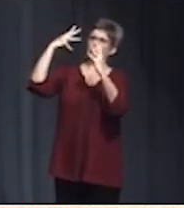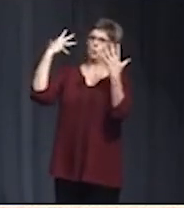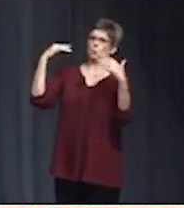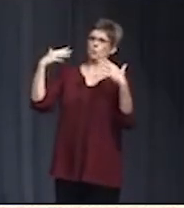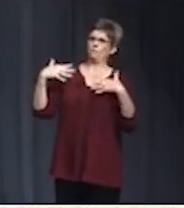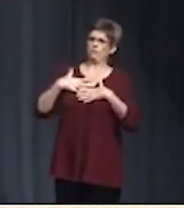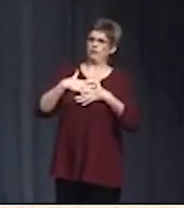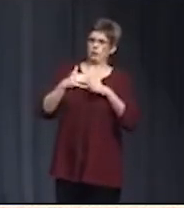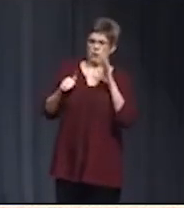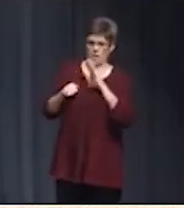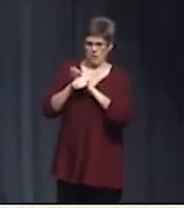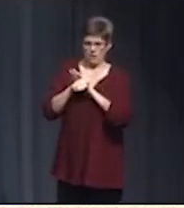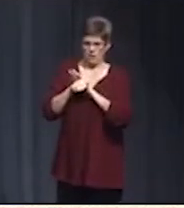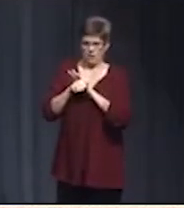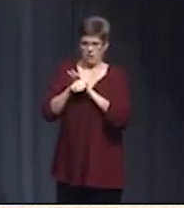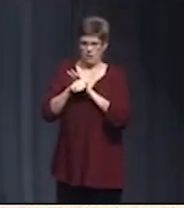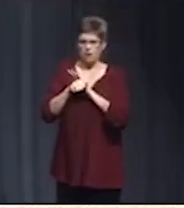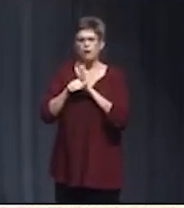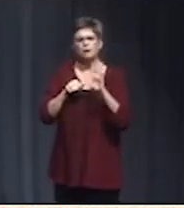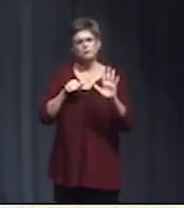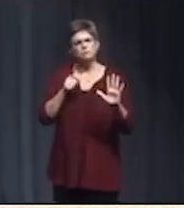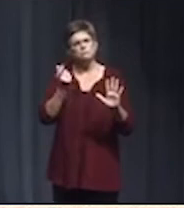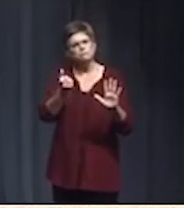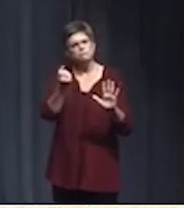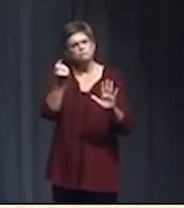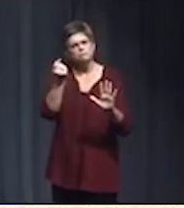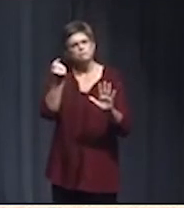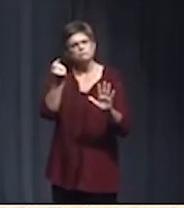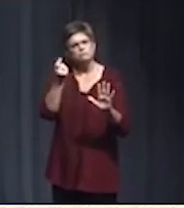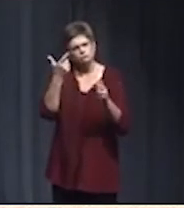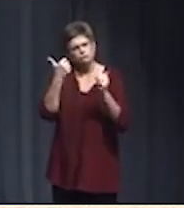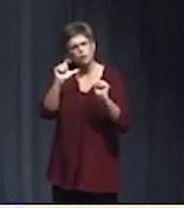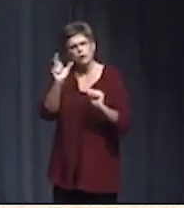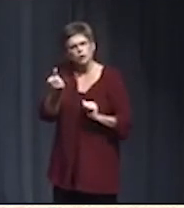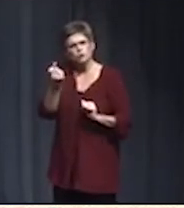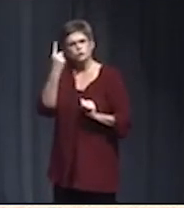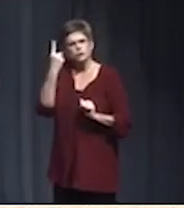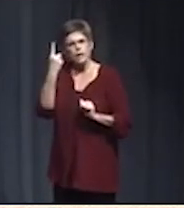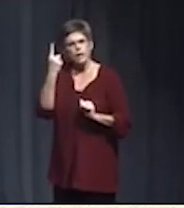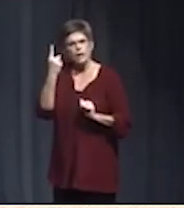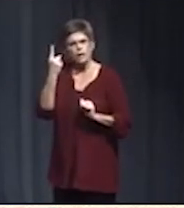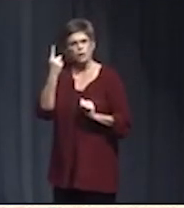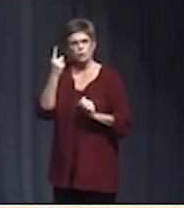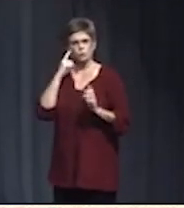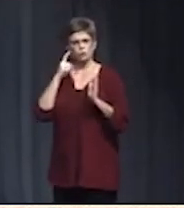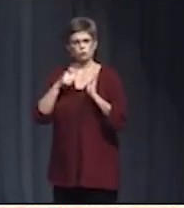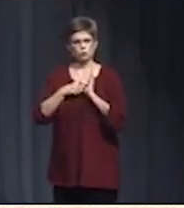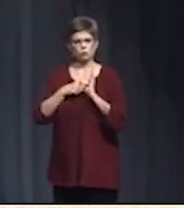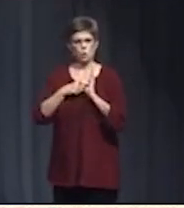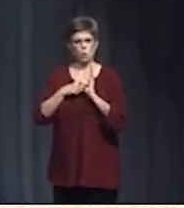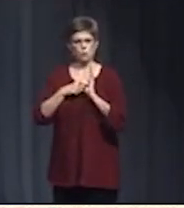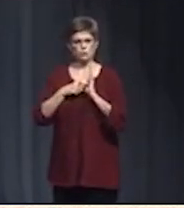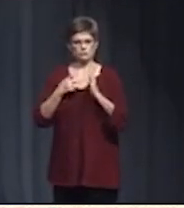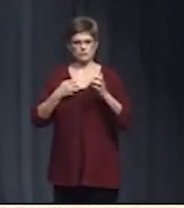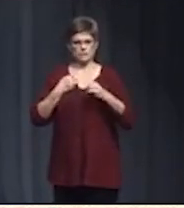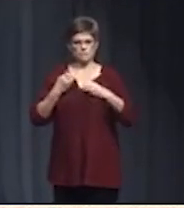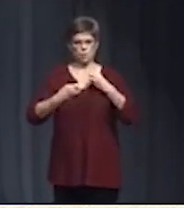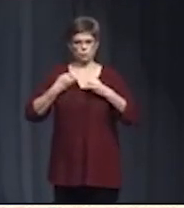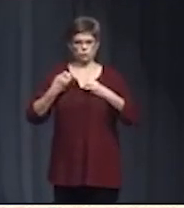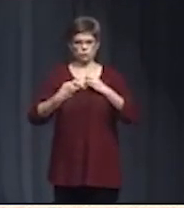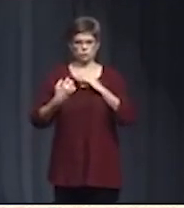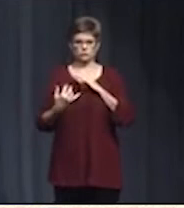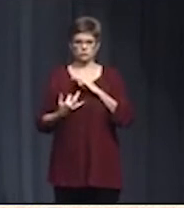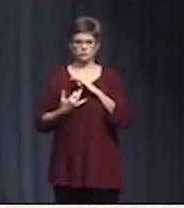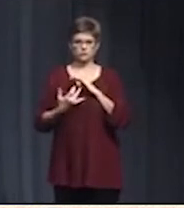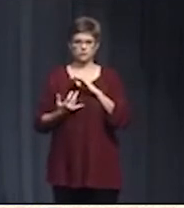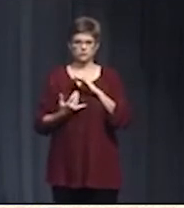Understand that. Be aware of that. Because when you can see those emotions starting to roil underneath, he'll get edgy and maybe get